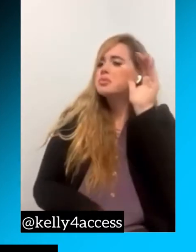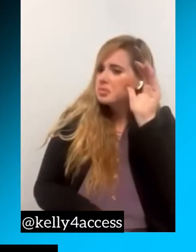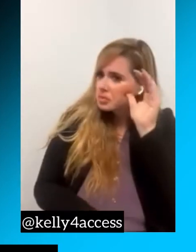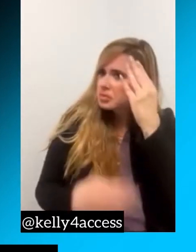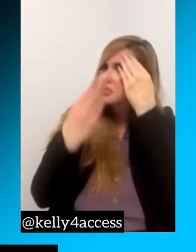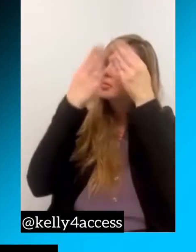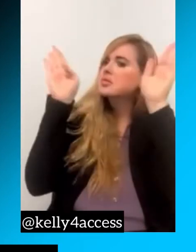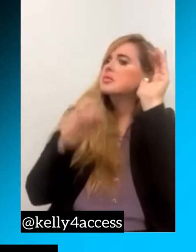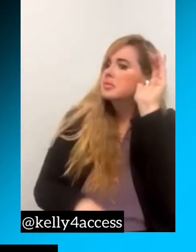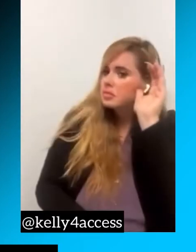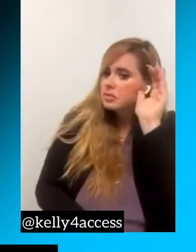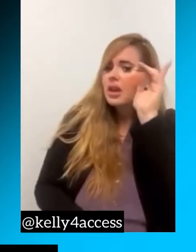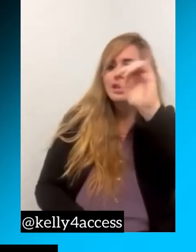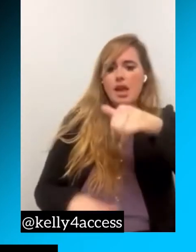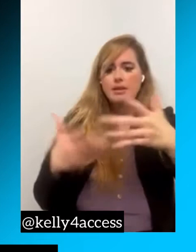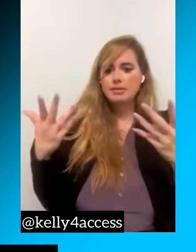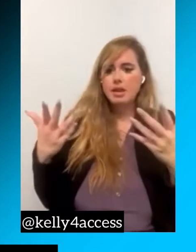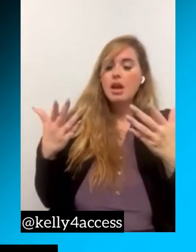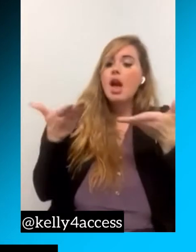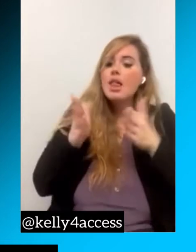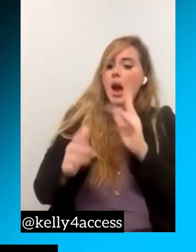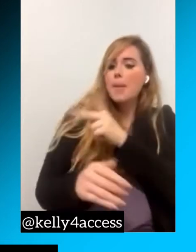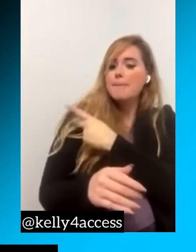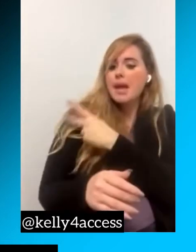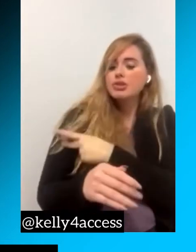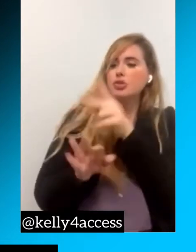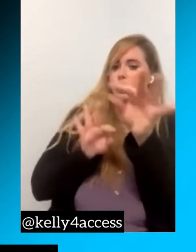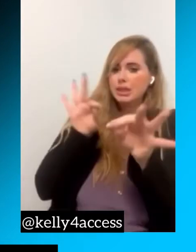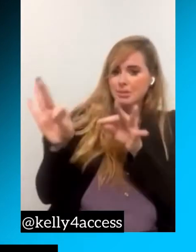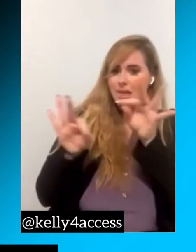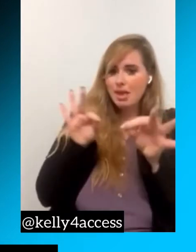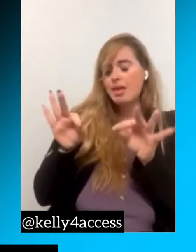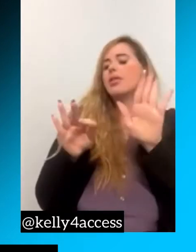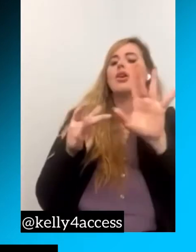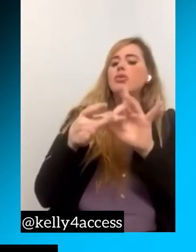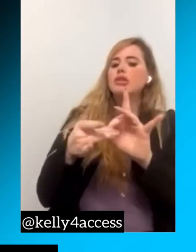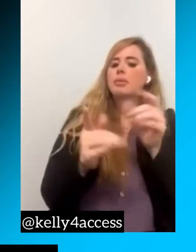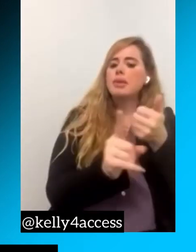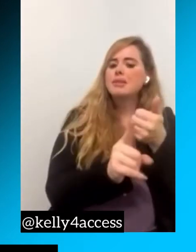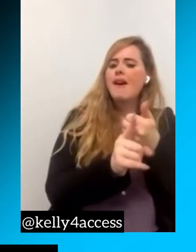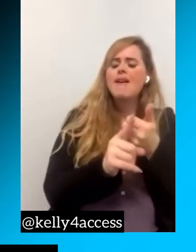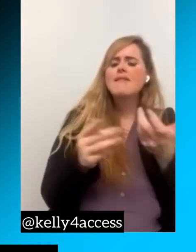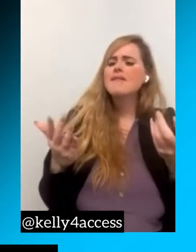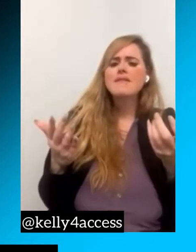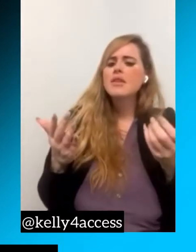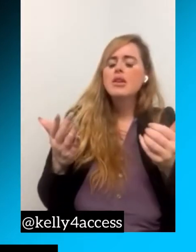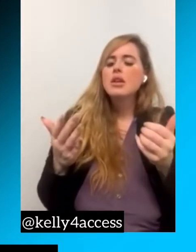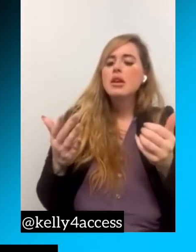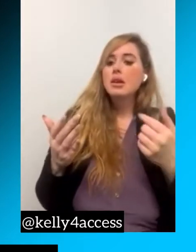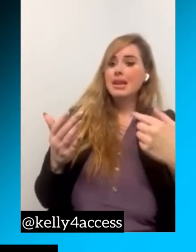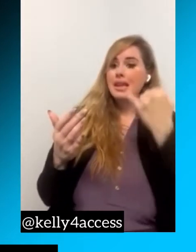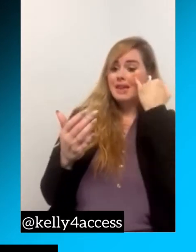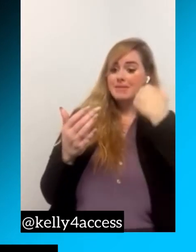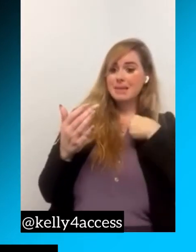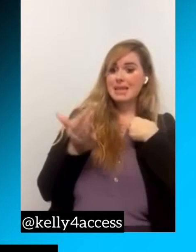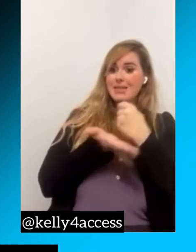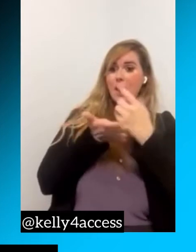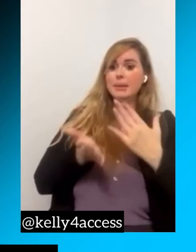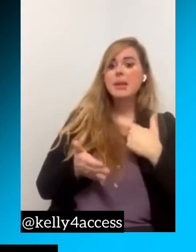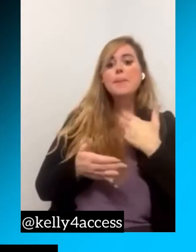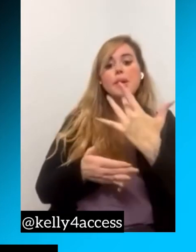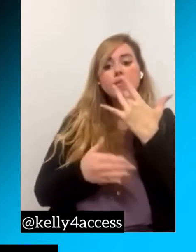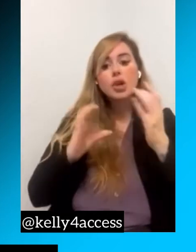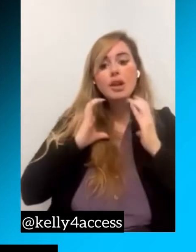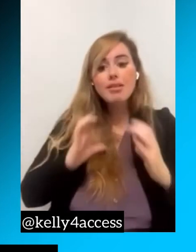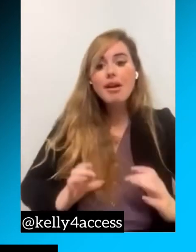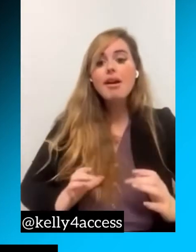explains how they have their relationship, and that just would be, when I would be a therapist, I would want my client or